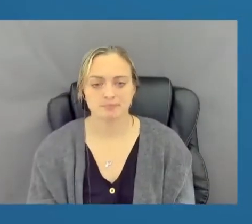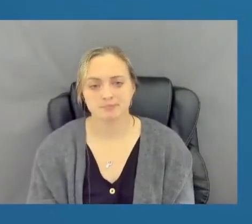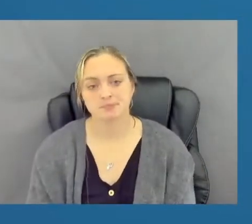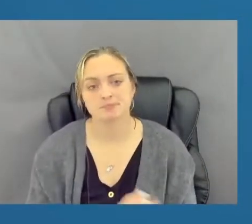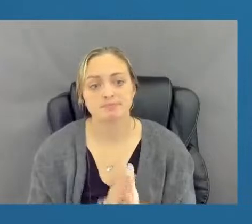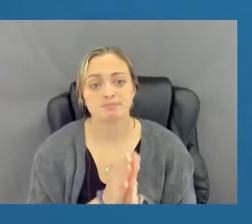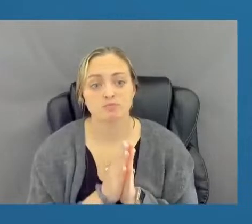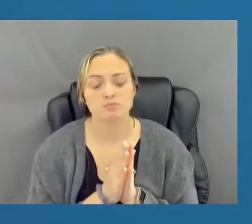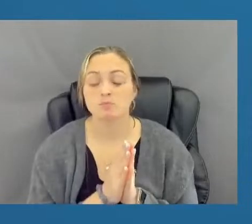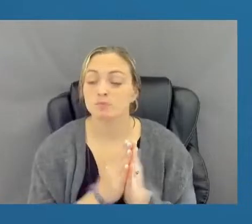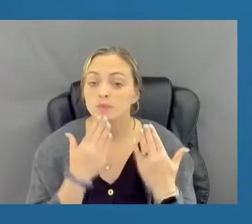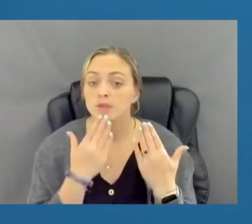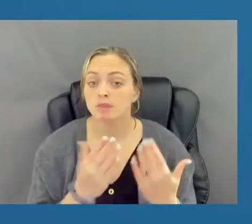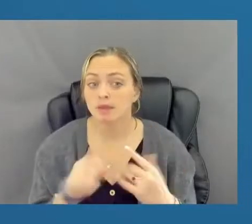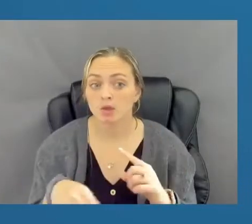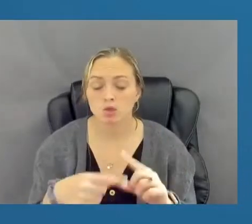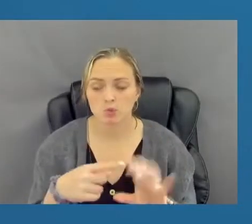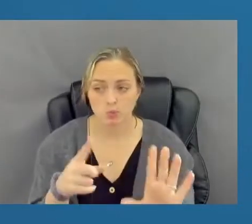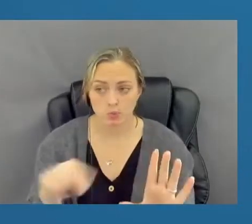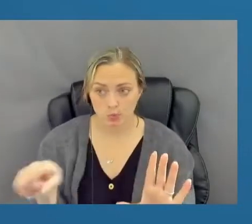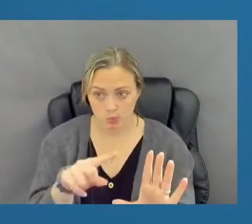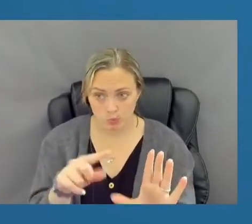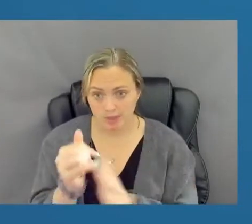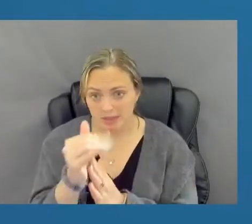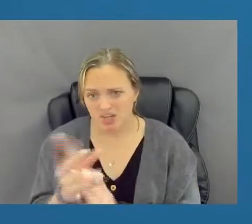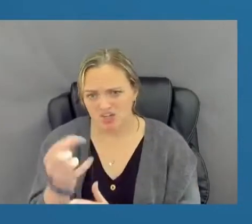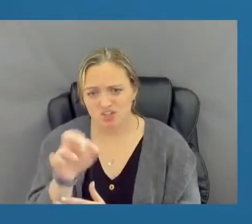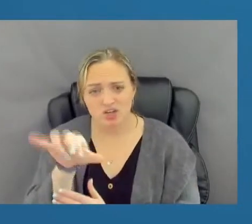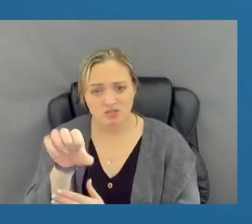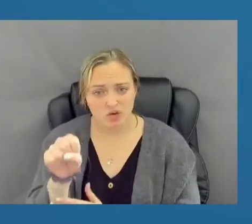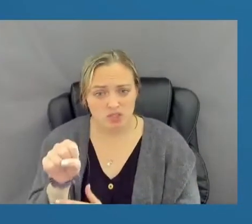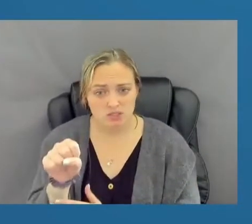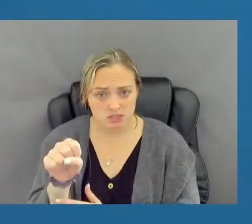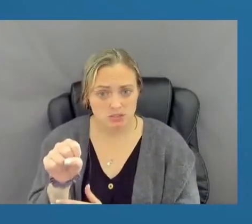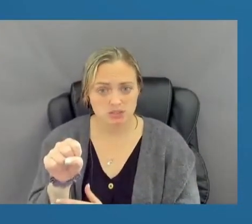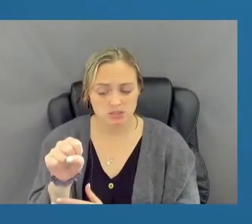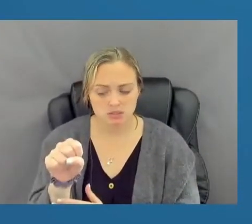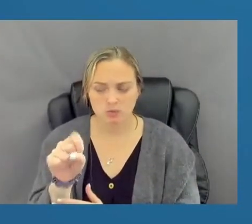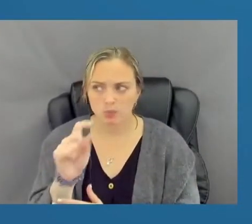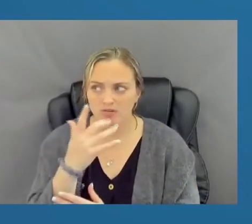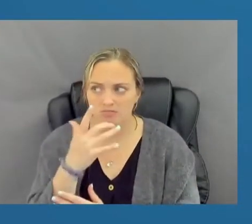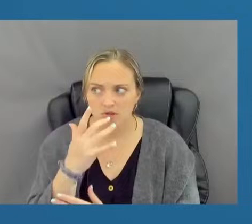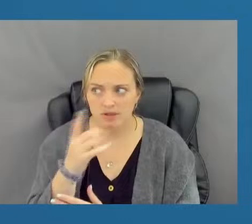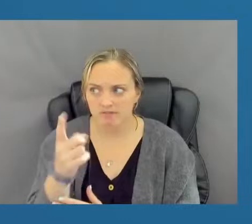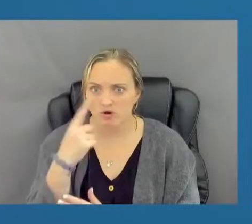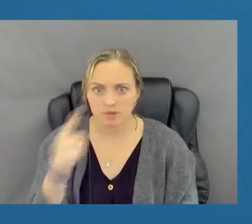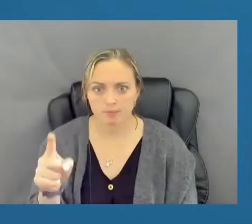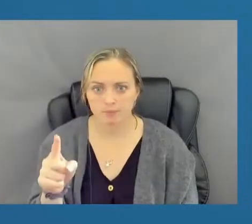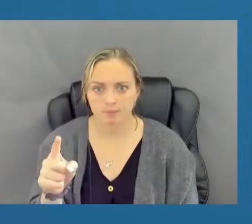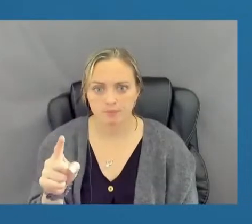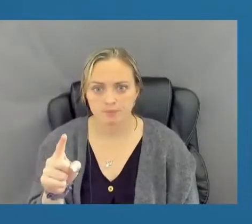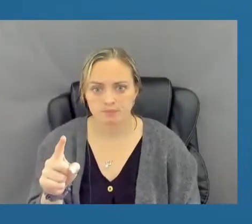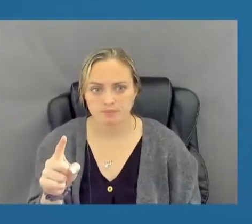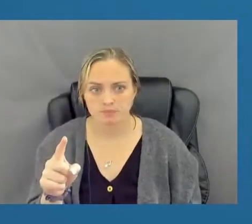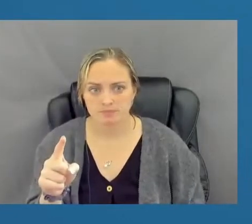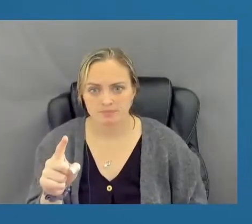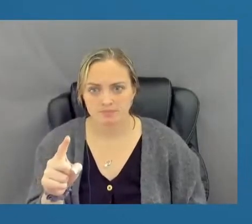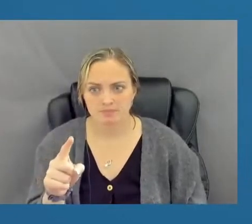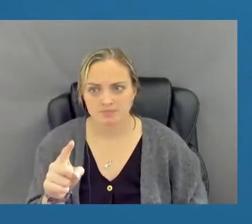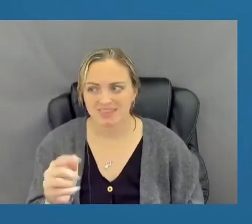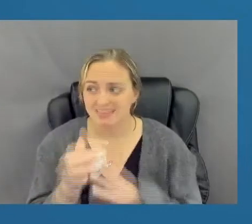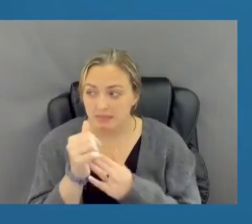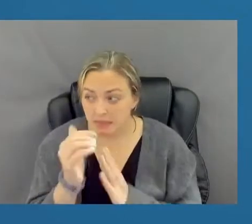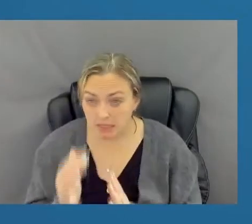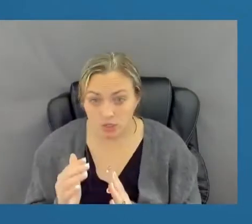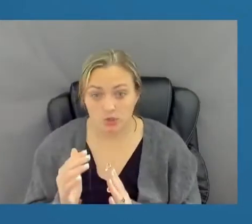And I'll thank him when he arrives. I want to thank Leader Jeffries. You know how fortunate we are to have the leader of